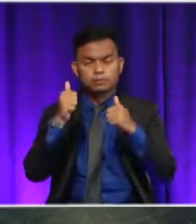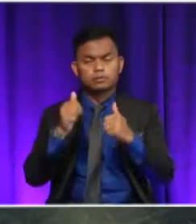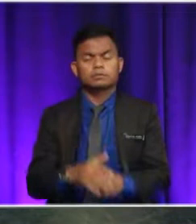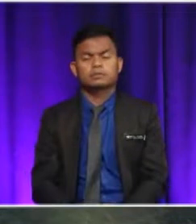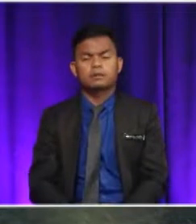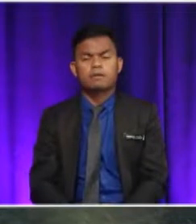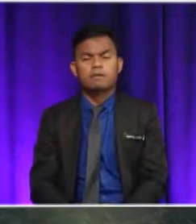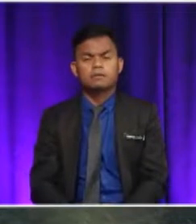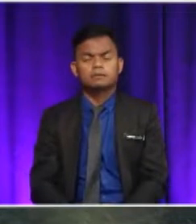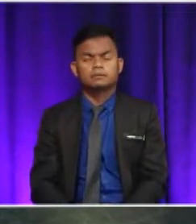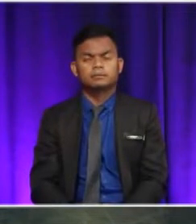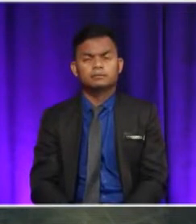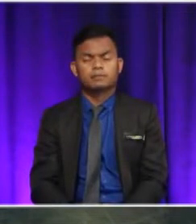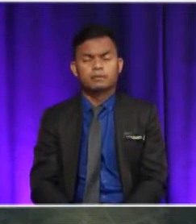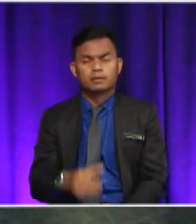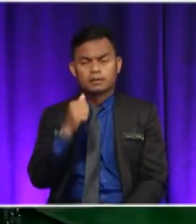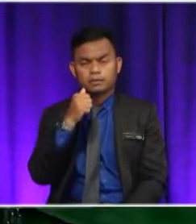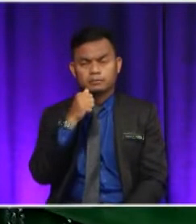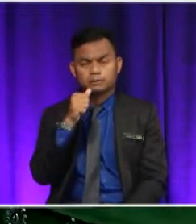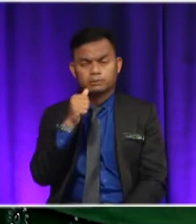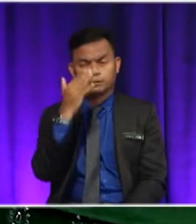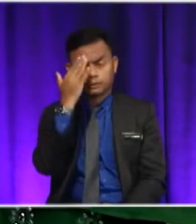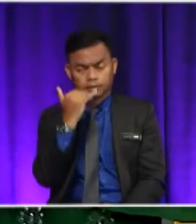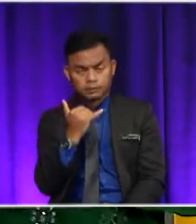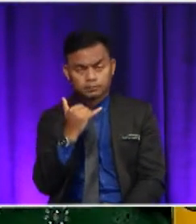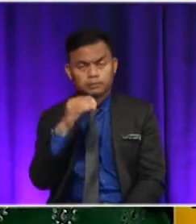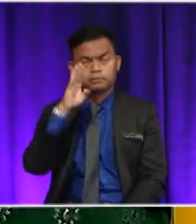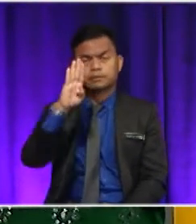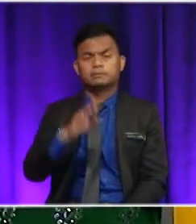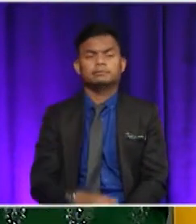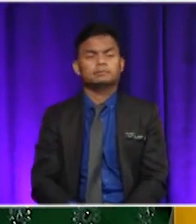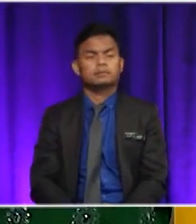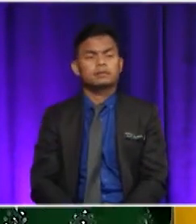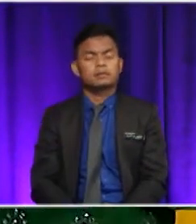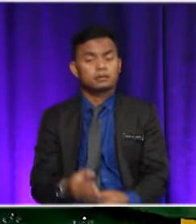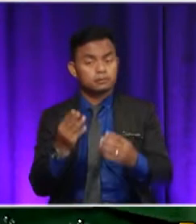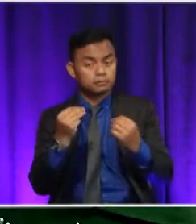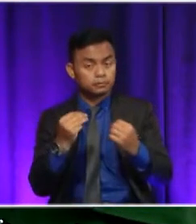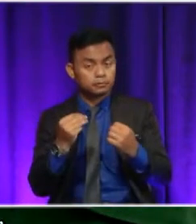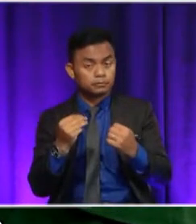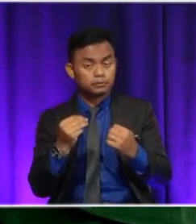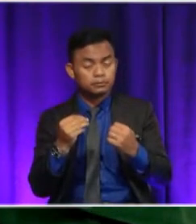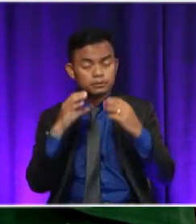so girls, why would you say it's B? Would you like to explain to us?